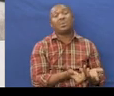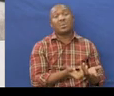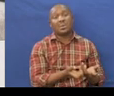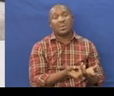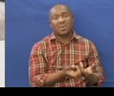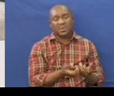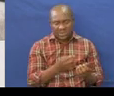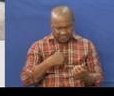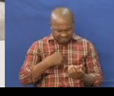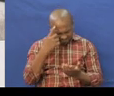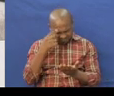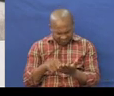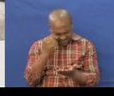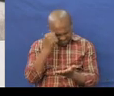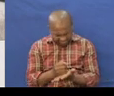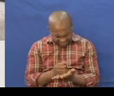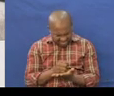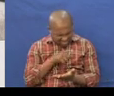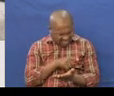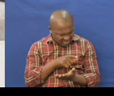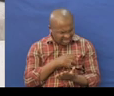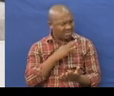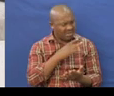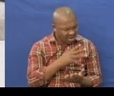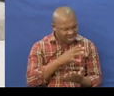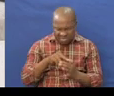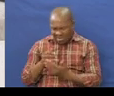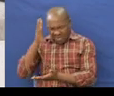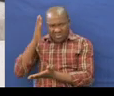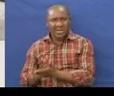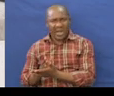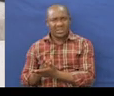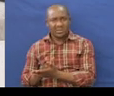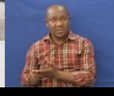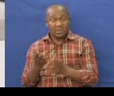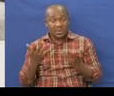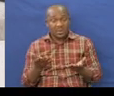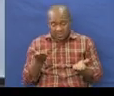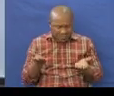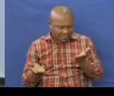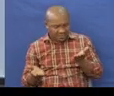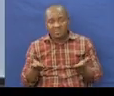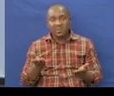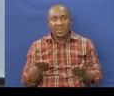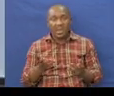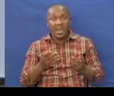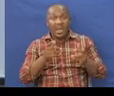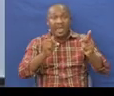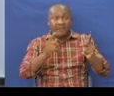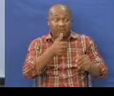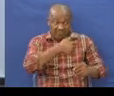you is right or wrong. So it depends on the participants you've engaged. If they are very truthful, they'll give you